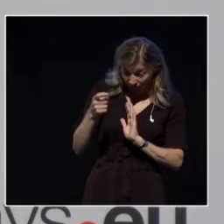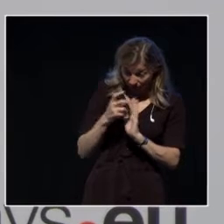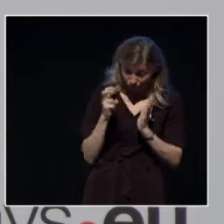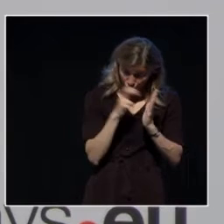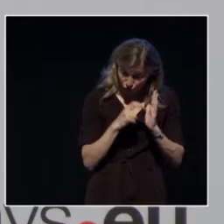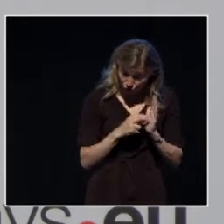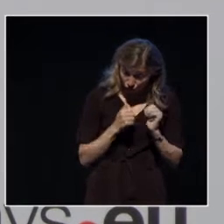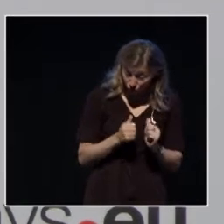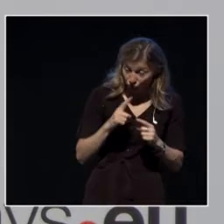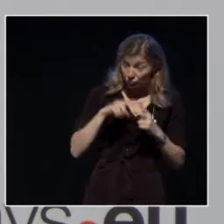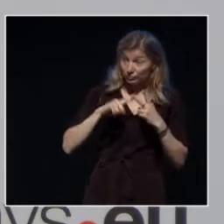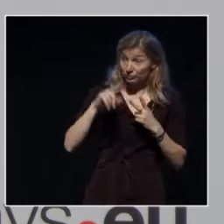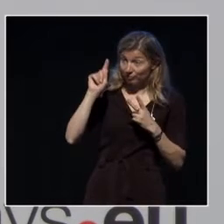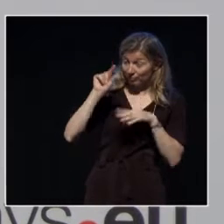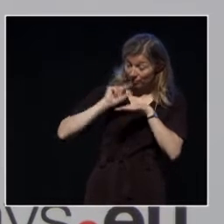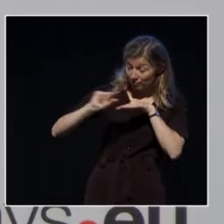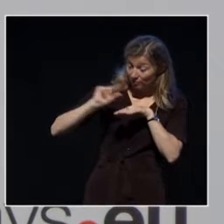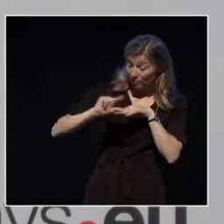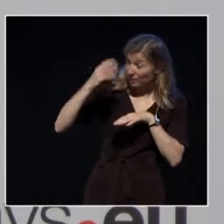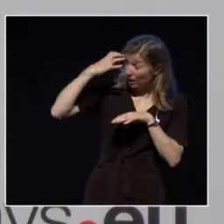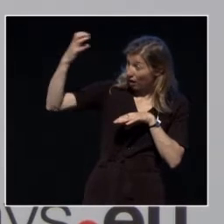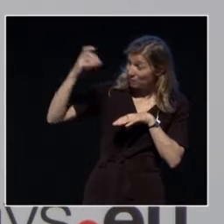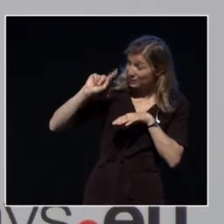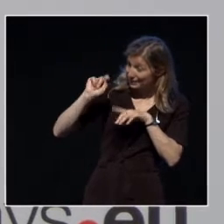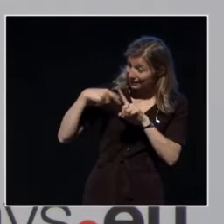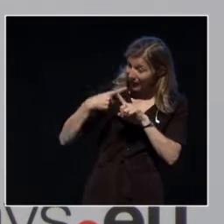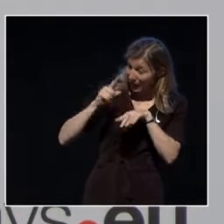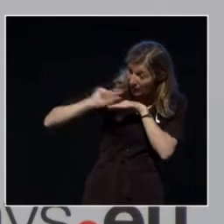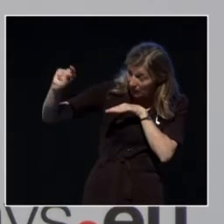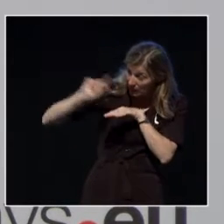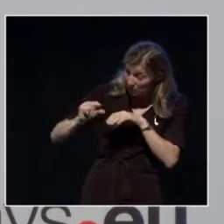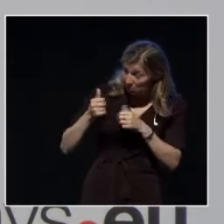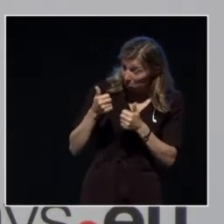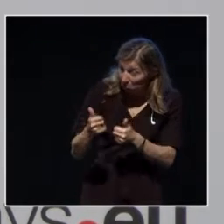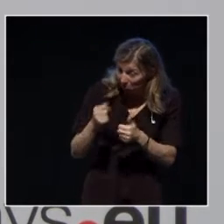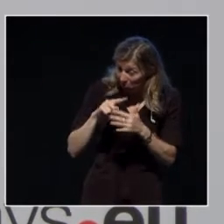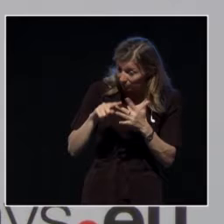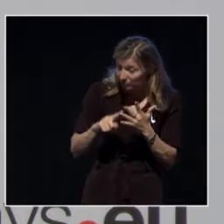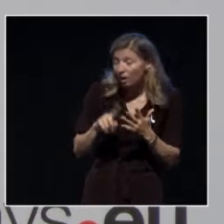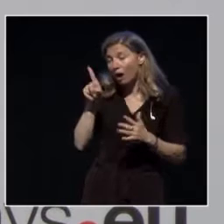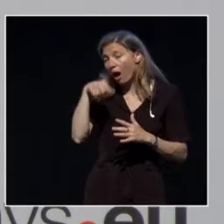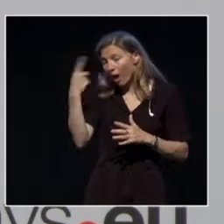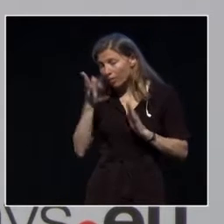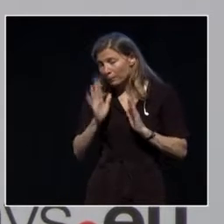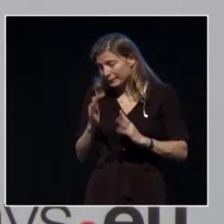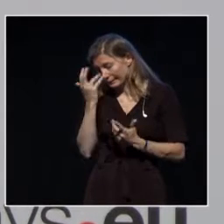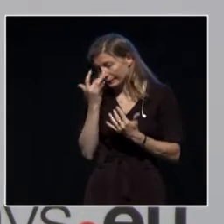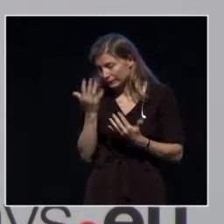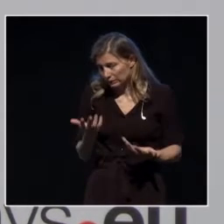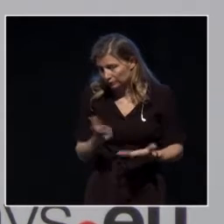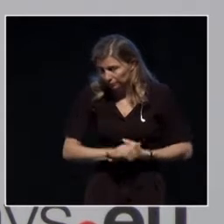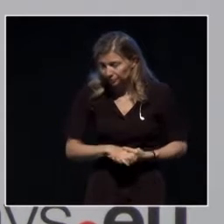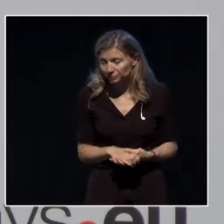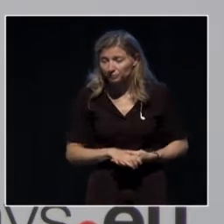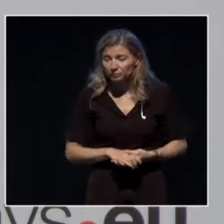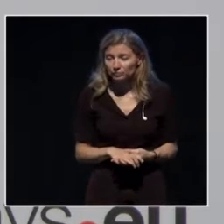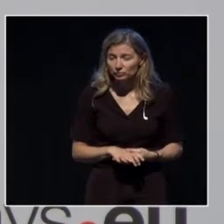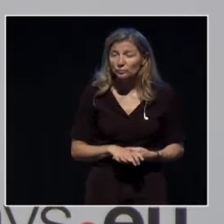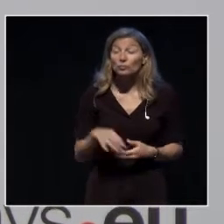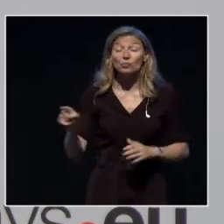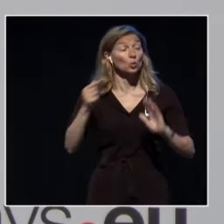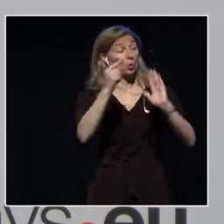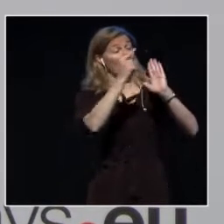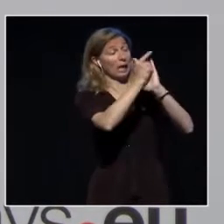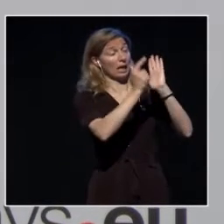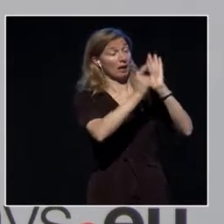doing so? In general, formalization, in my view, is important. Creating a legal framework is